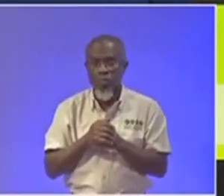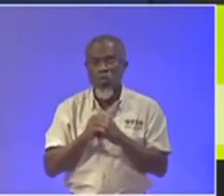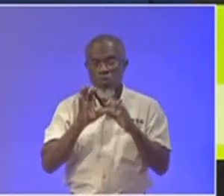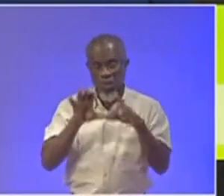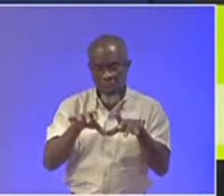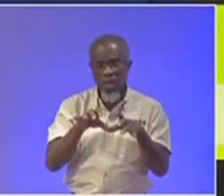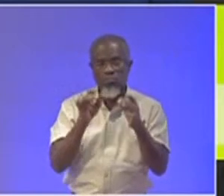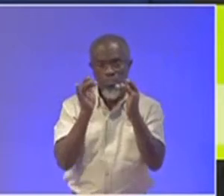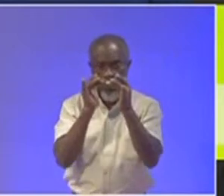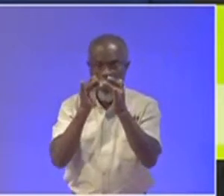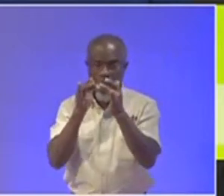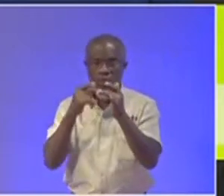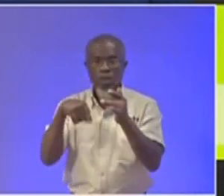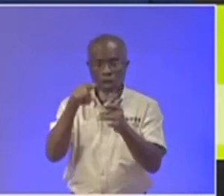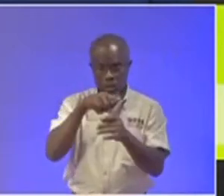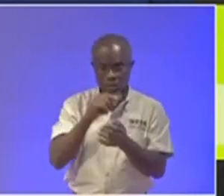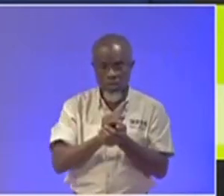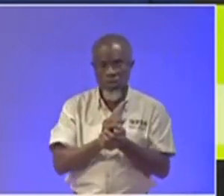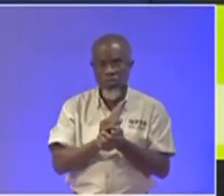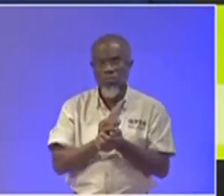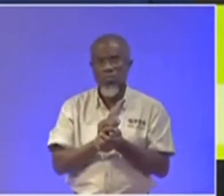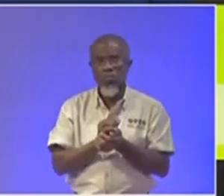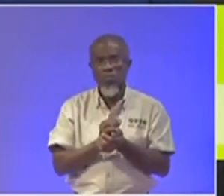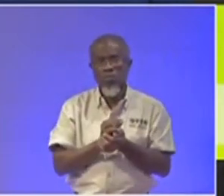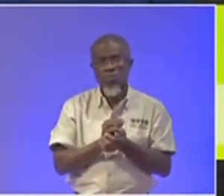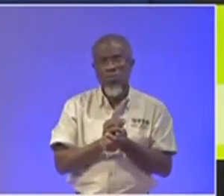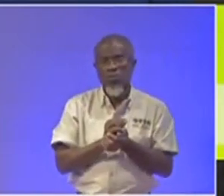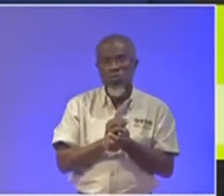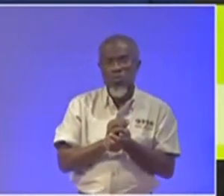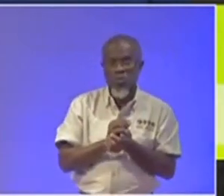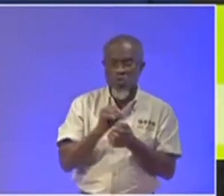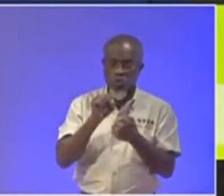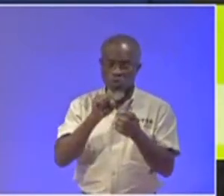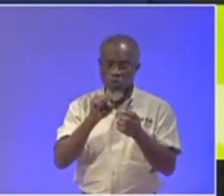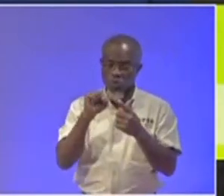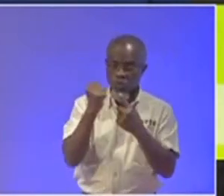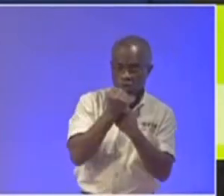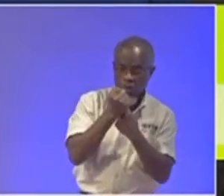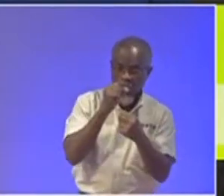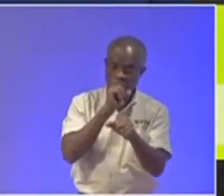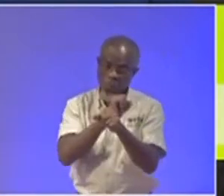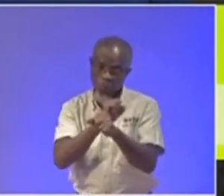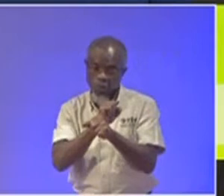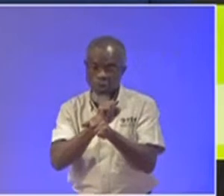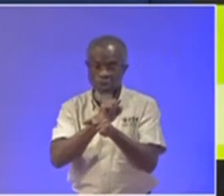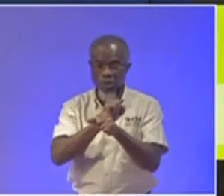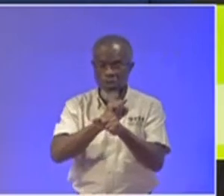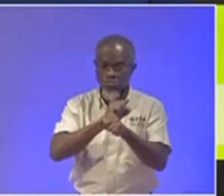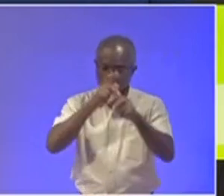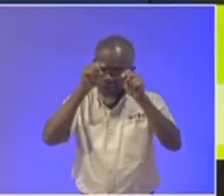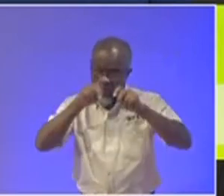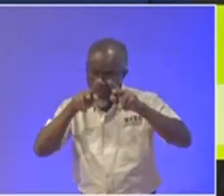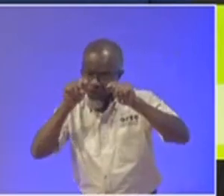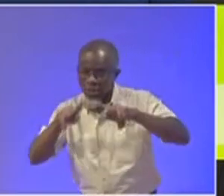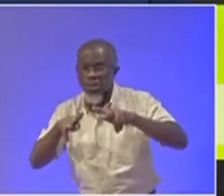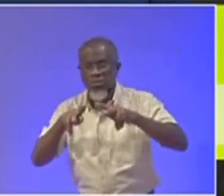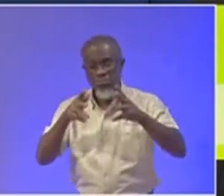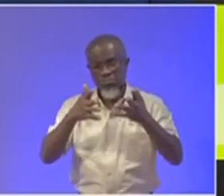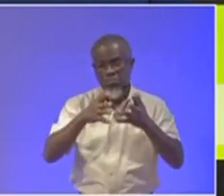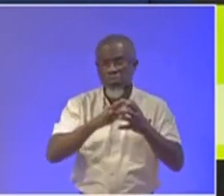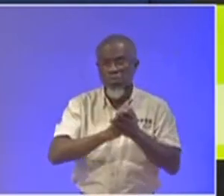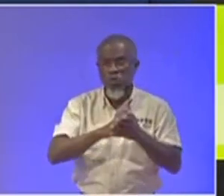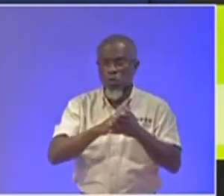be able to reach one of the disciplines: guidance and counseling, social work, the diagnostic and assessment unit,